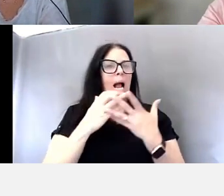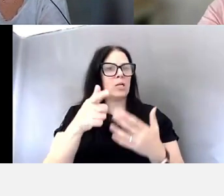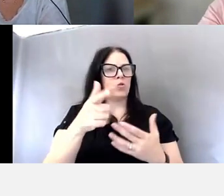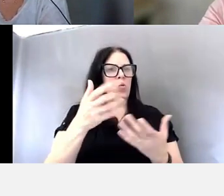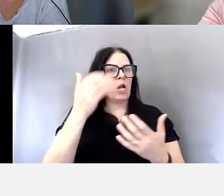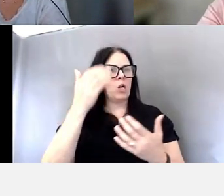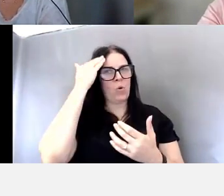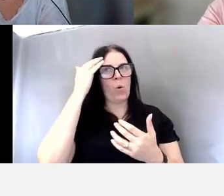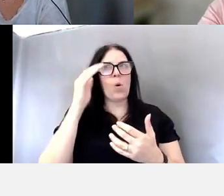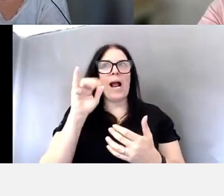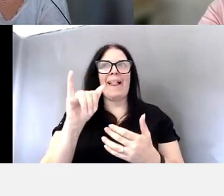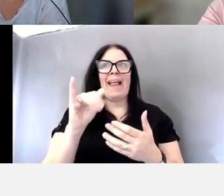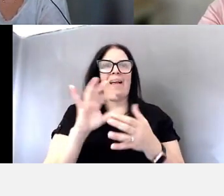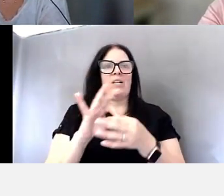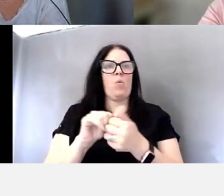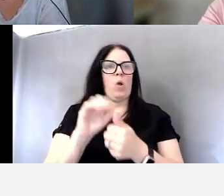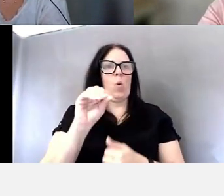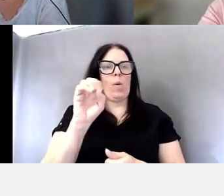OER collection.